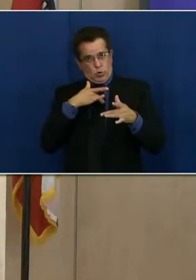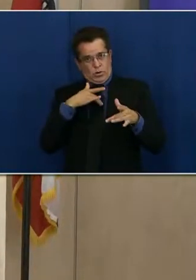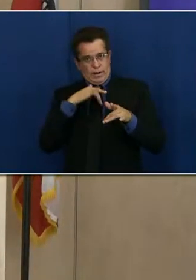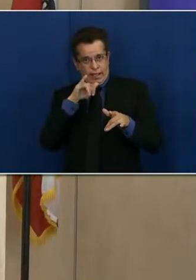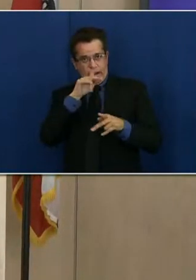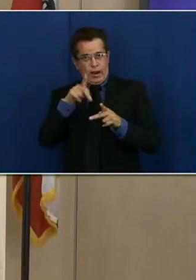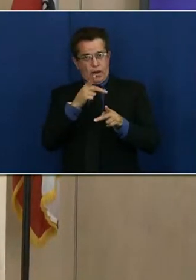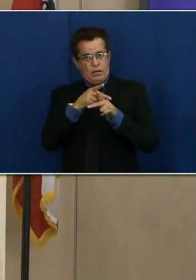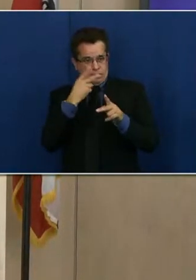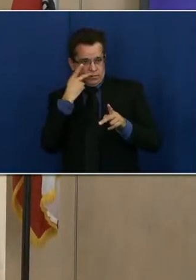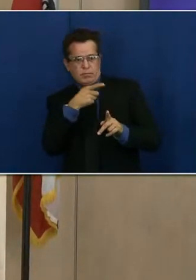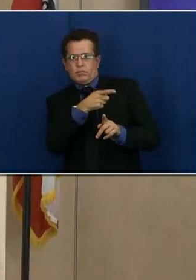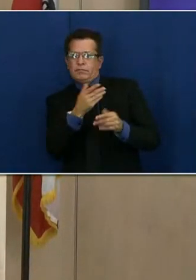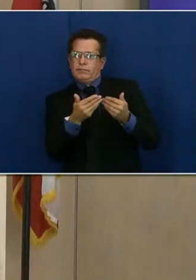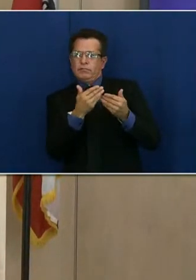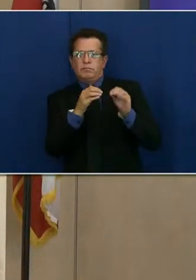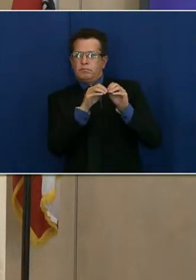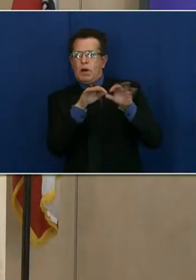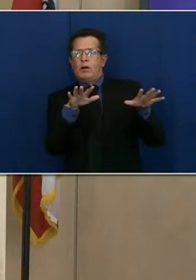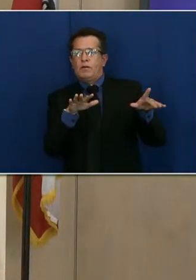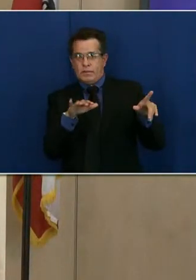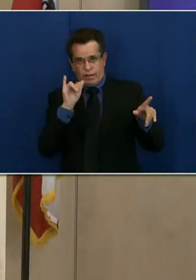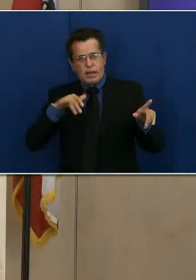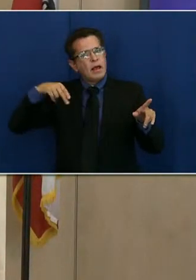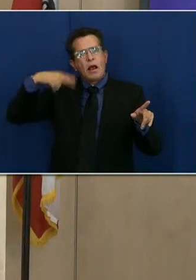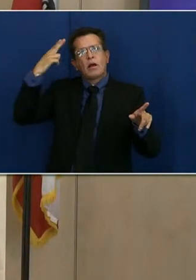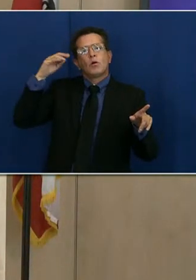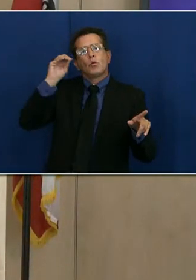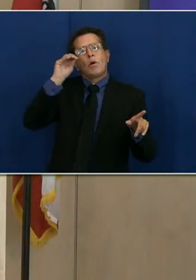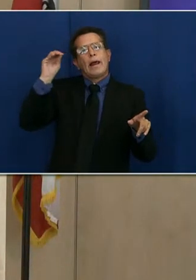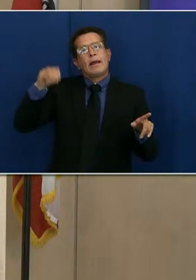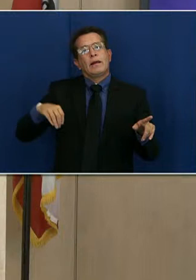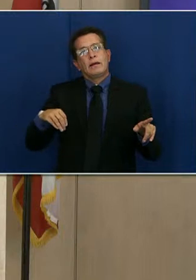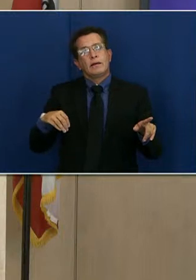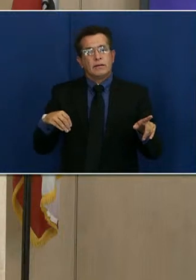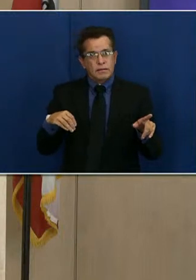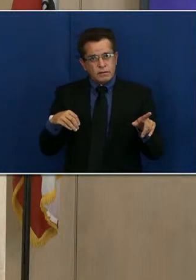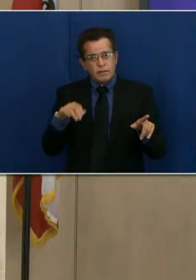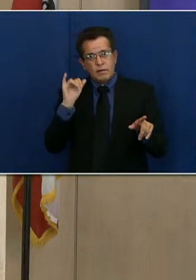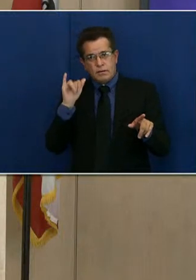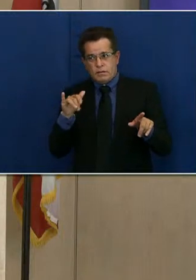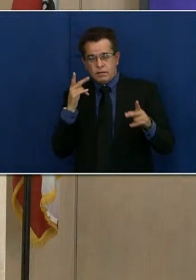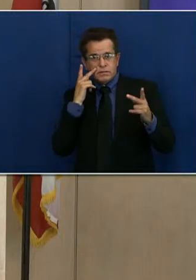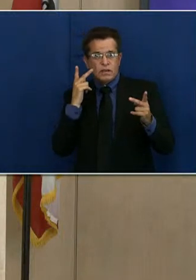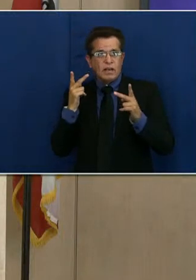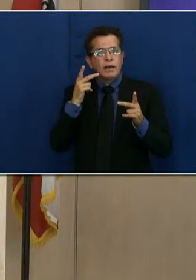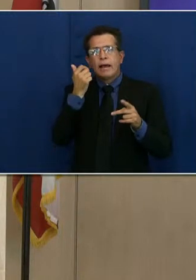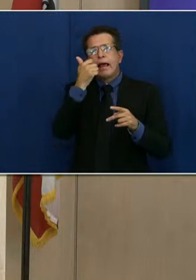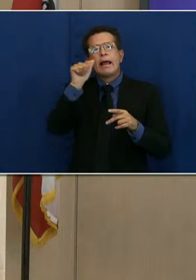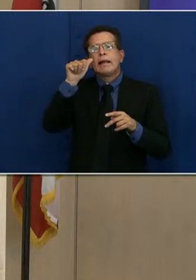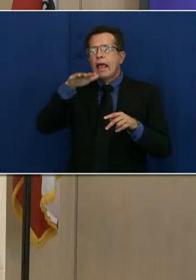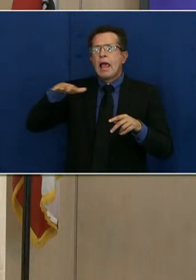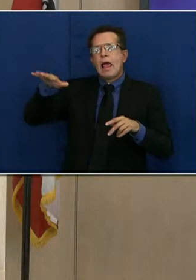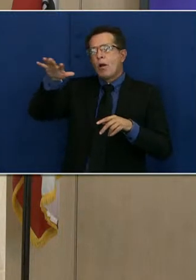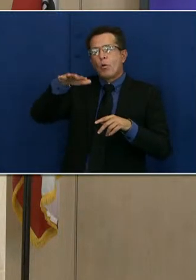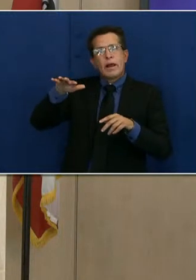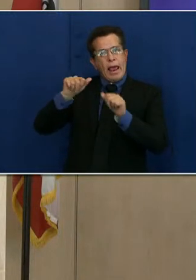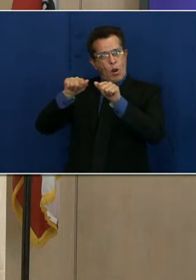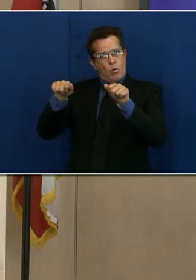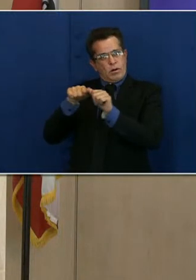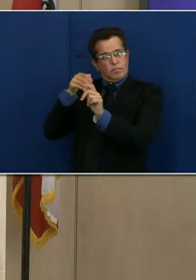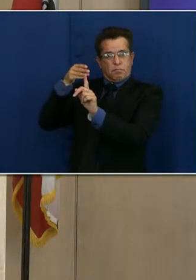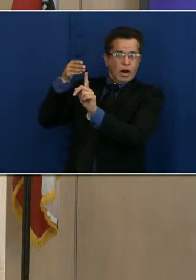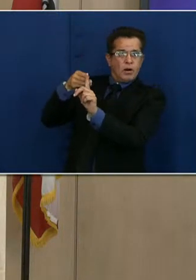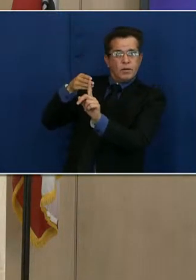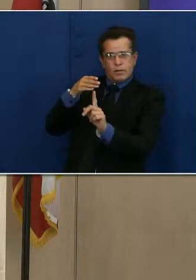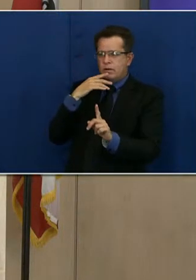right now that we're seeing that's contributing to our case rates from decreasing down to orange? Is there any particular area? There is no